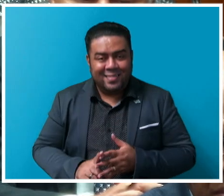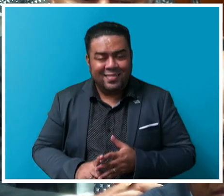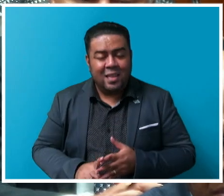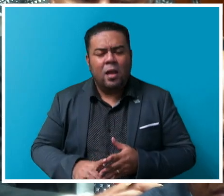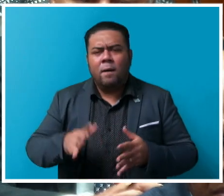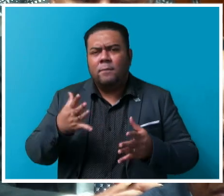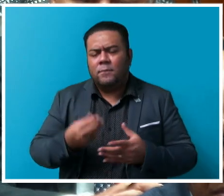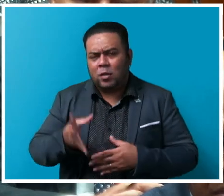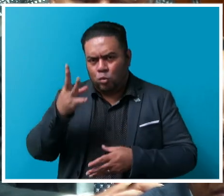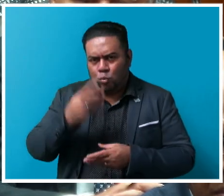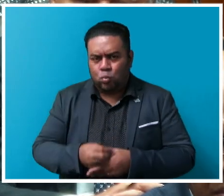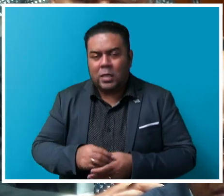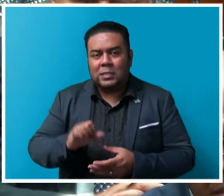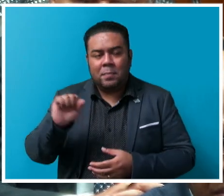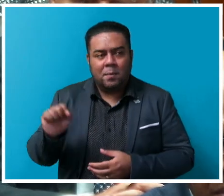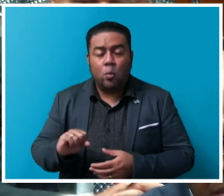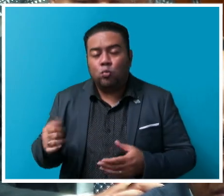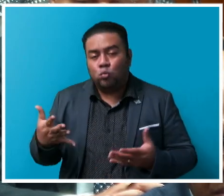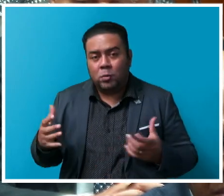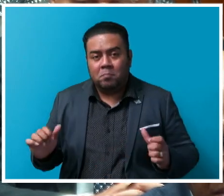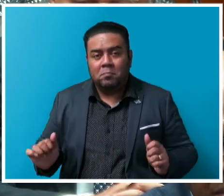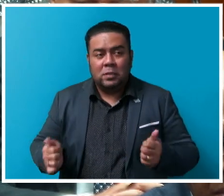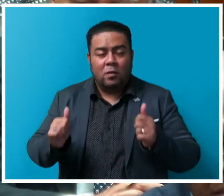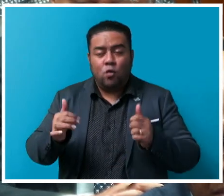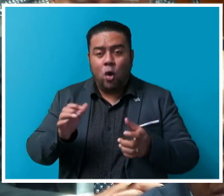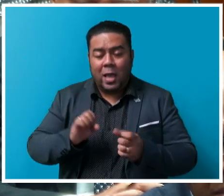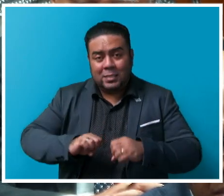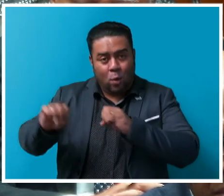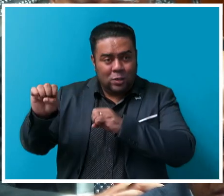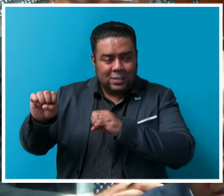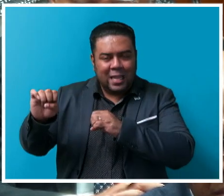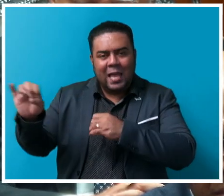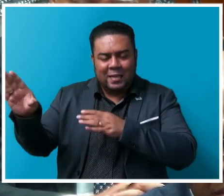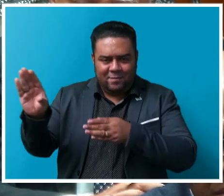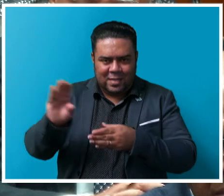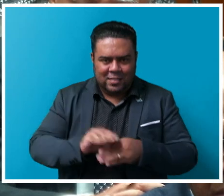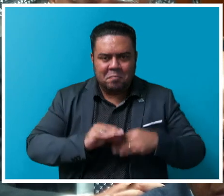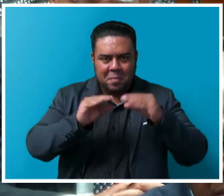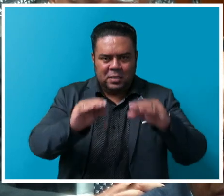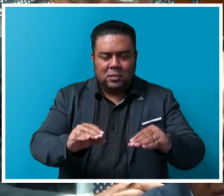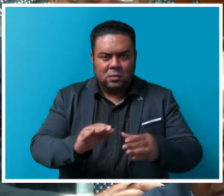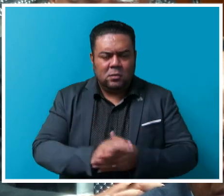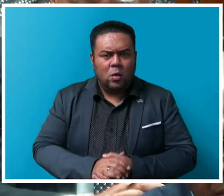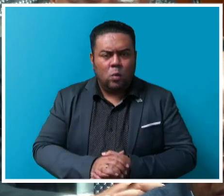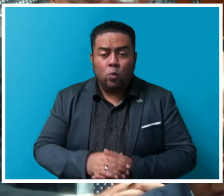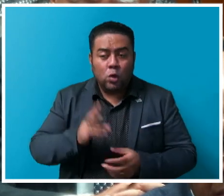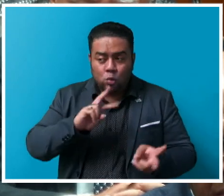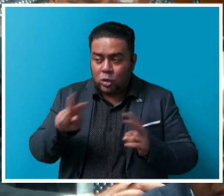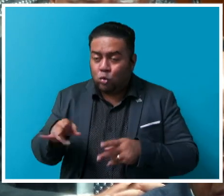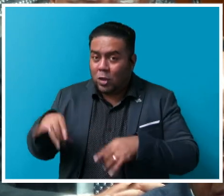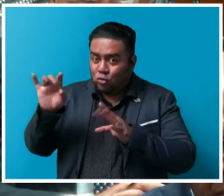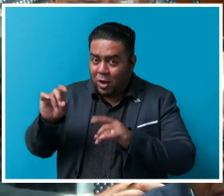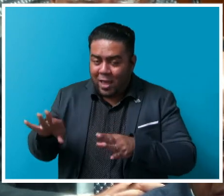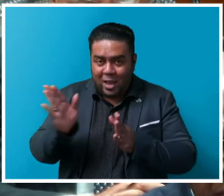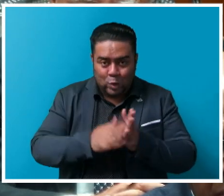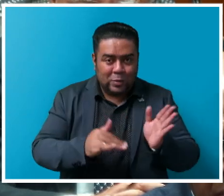September, which will boost opportunities for export and investment. Looking to our closest neighbours, Australia and New